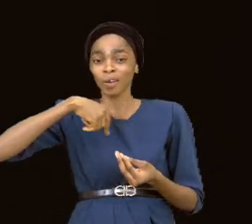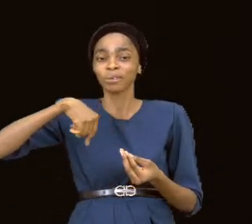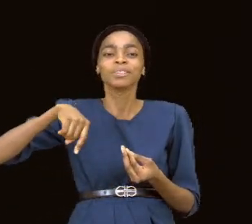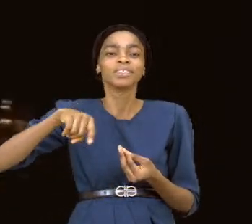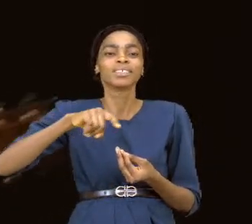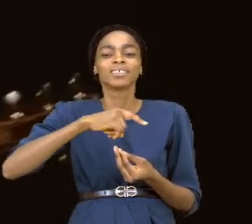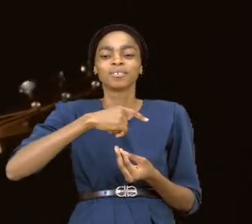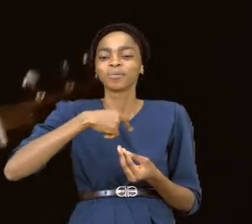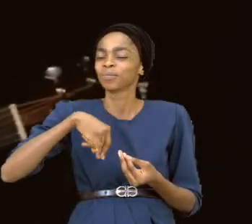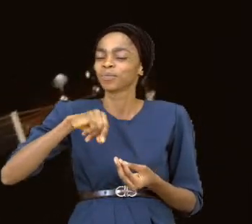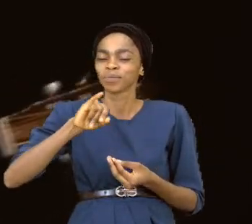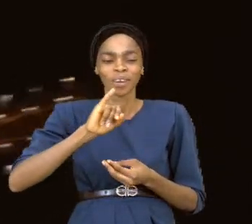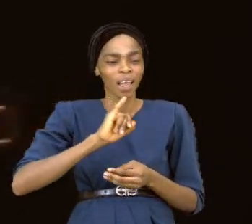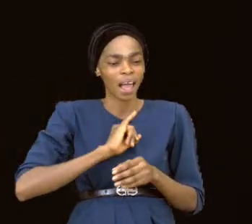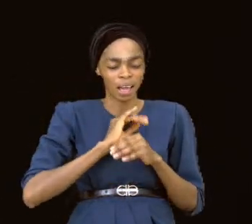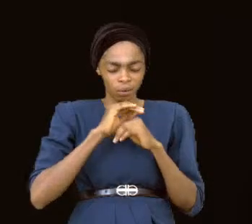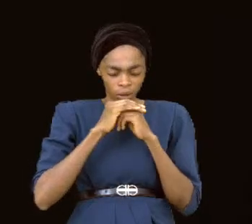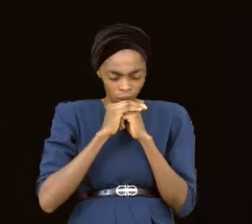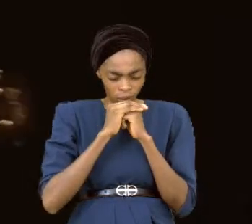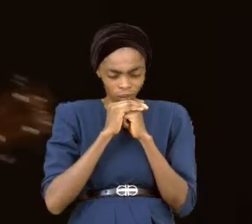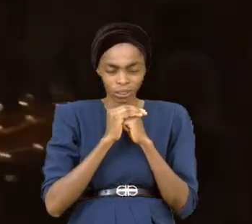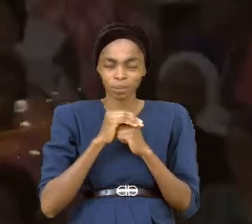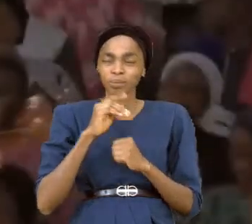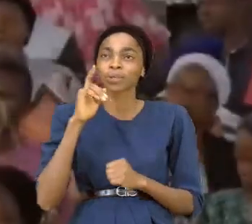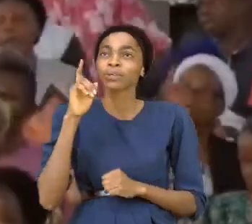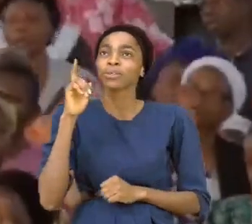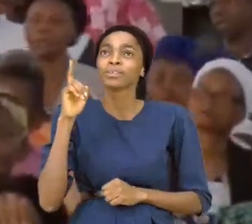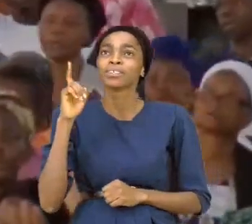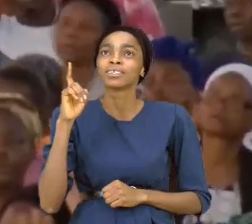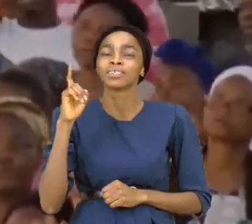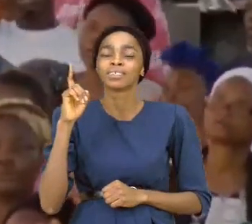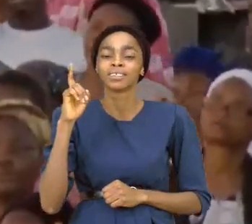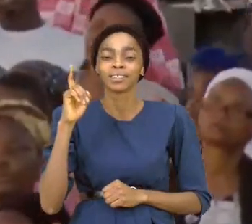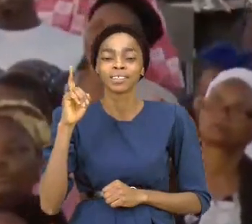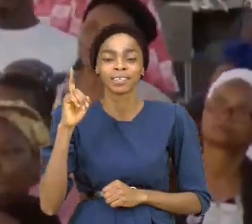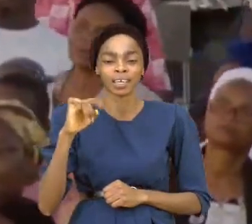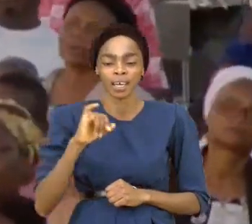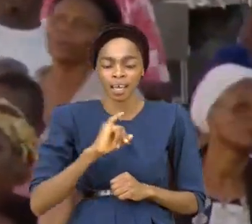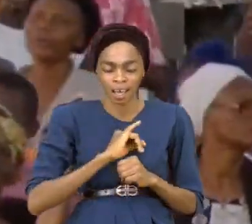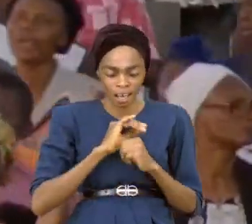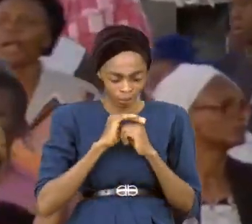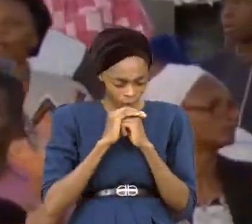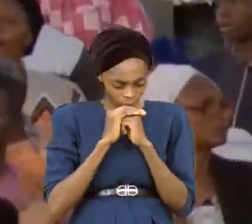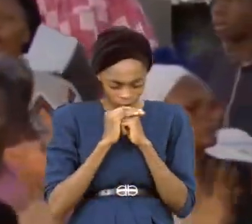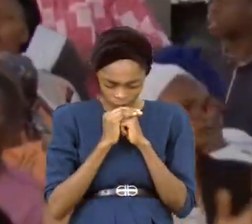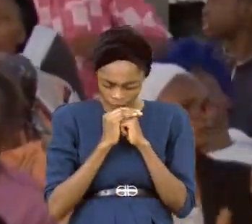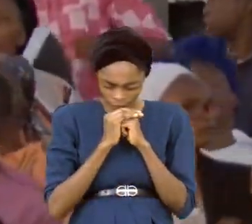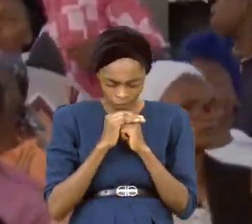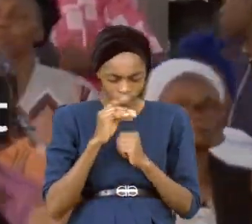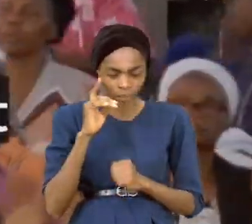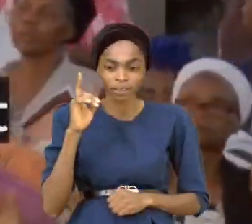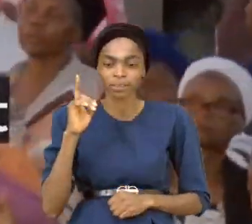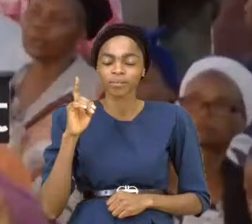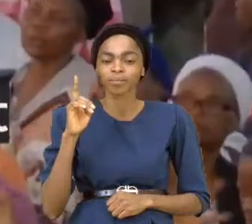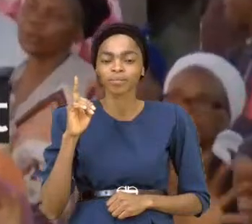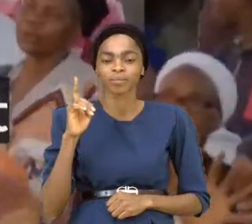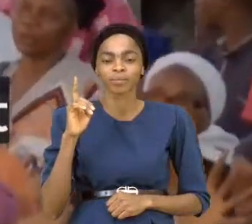around. I worship you. worship you.